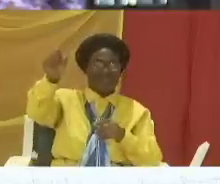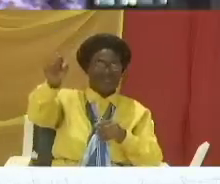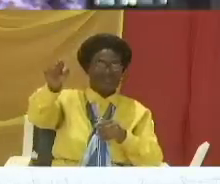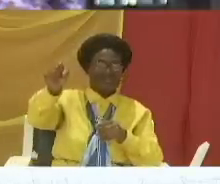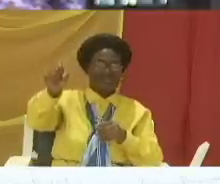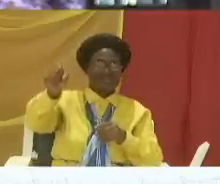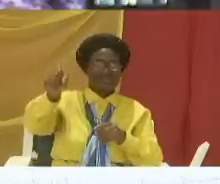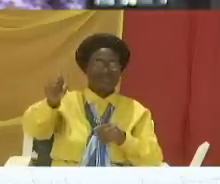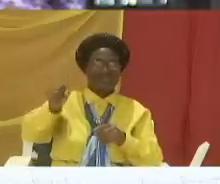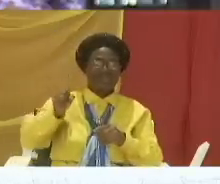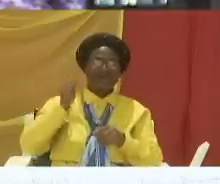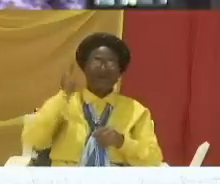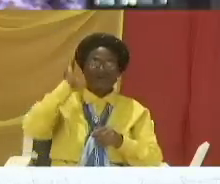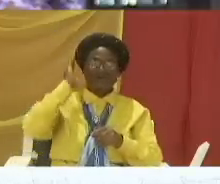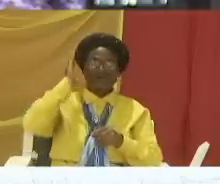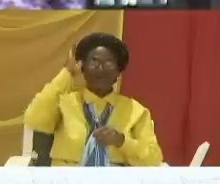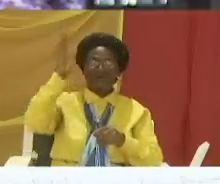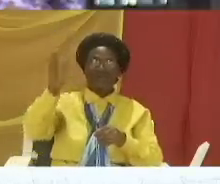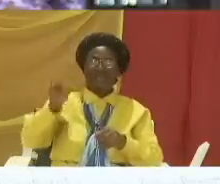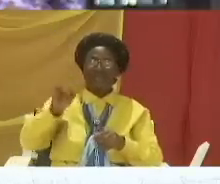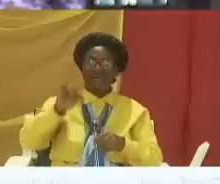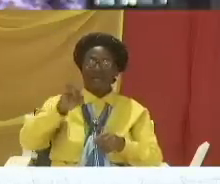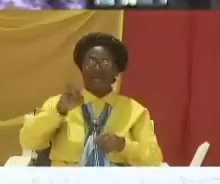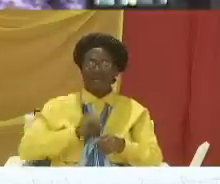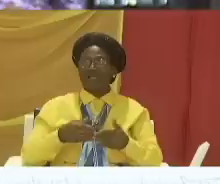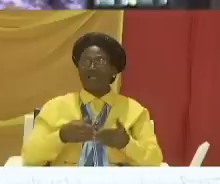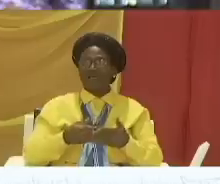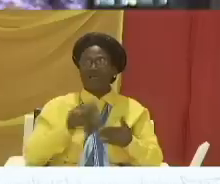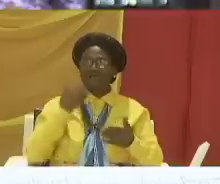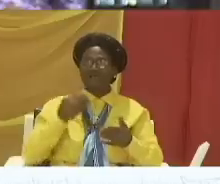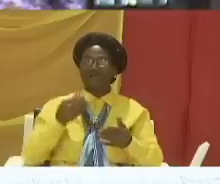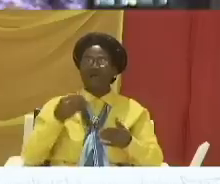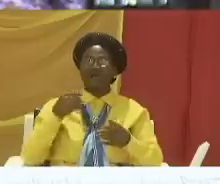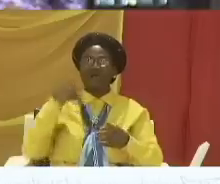shall I say before whom I sit,